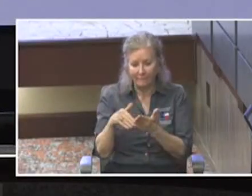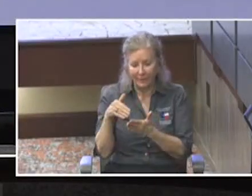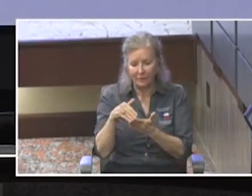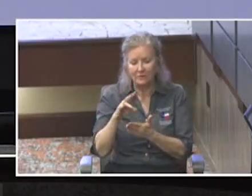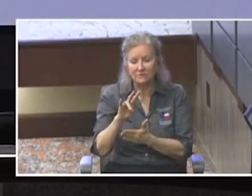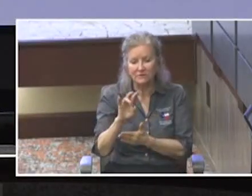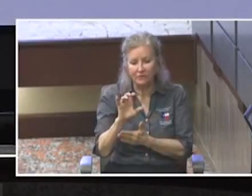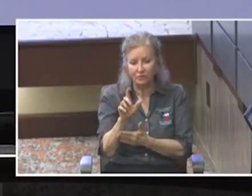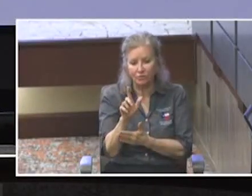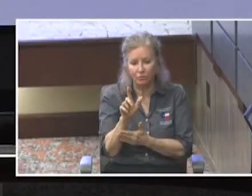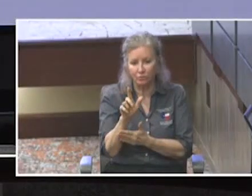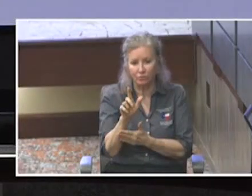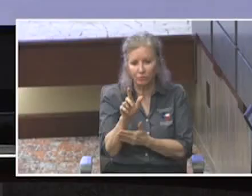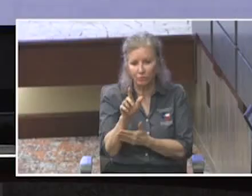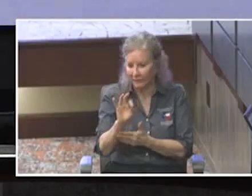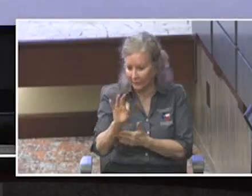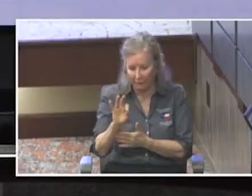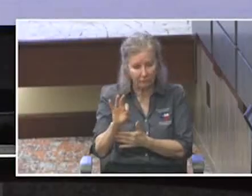$89,723,000 budget.